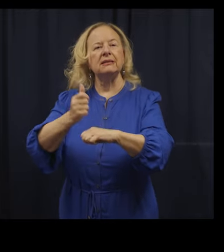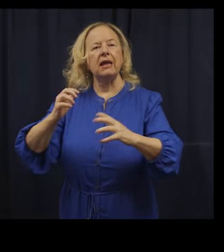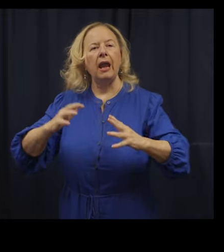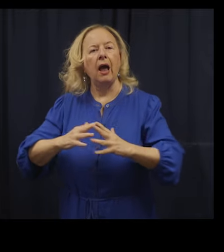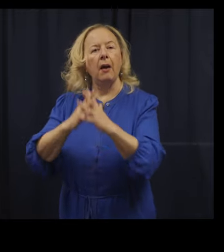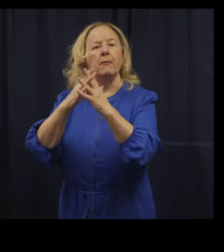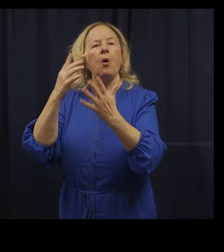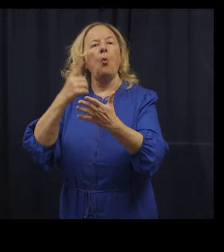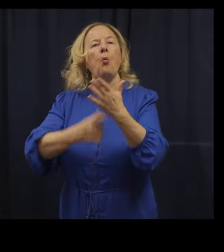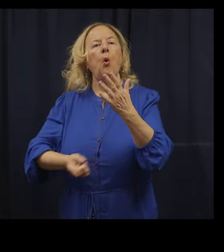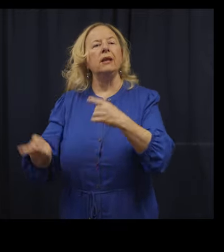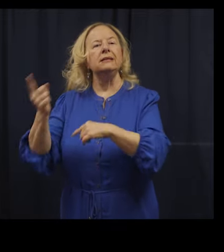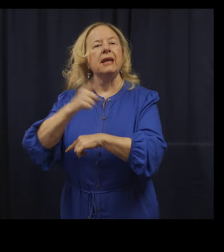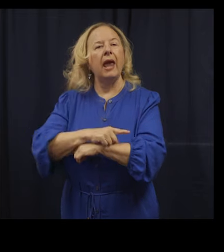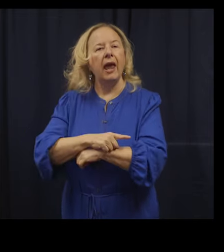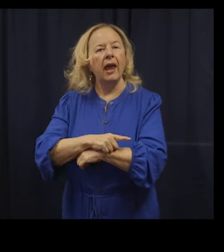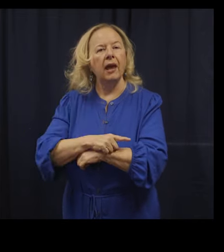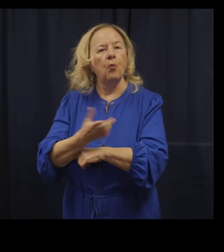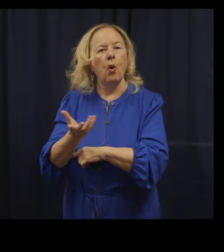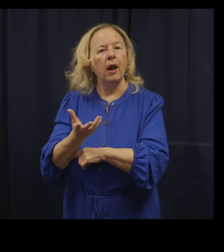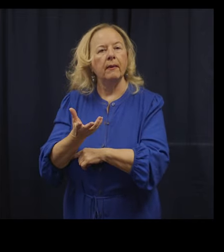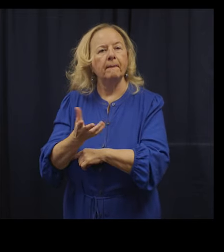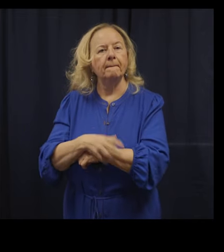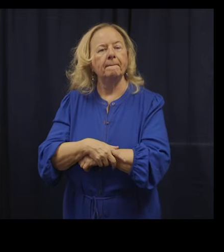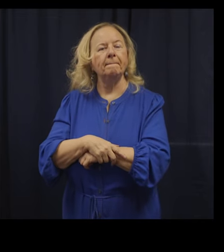what day it was?